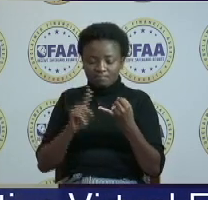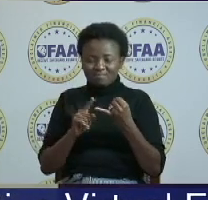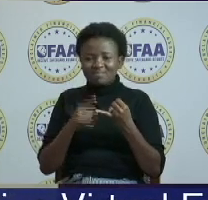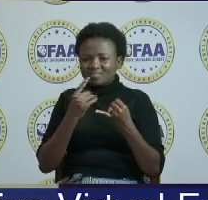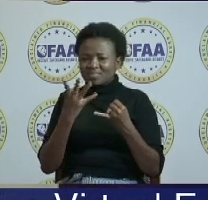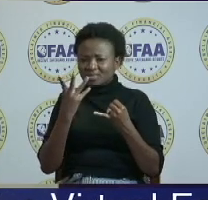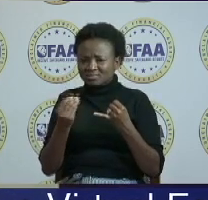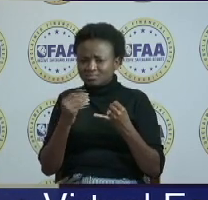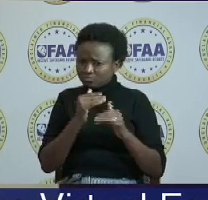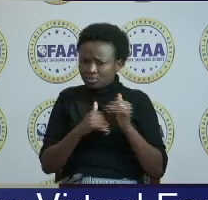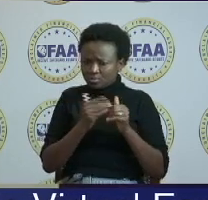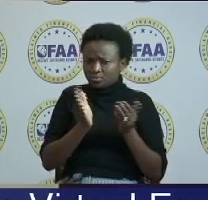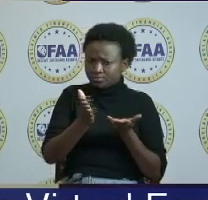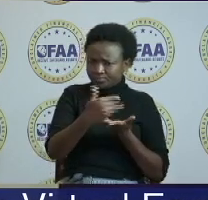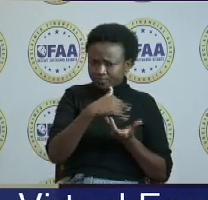easy, we have